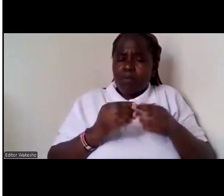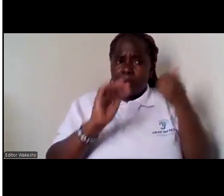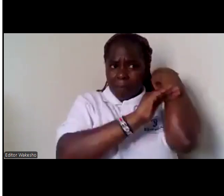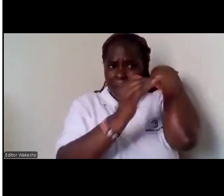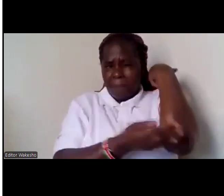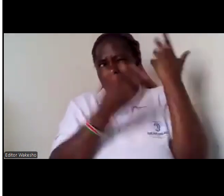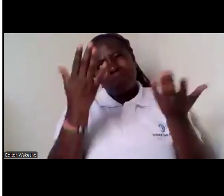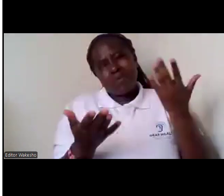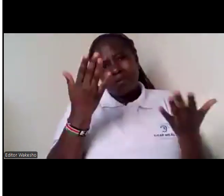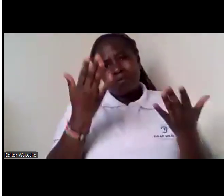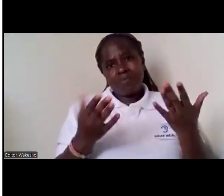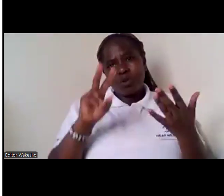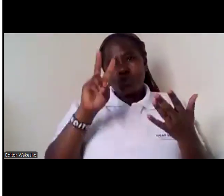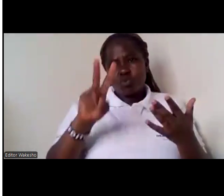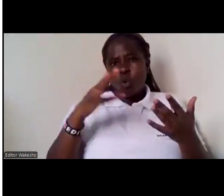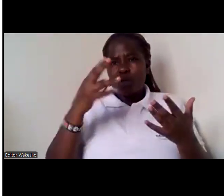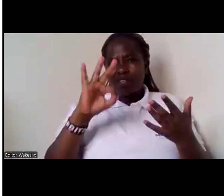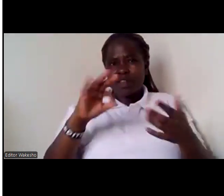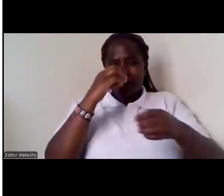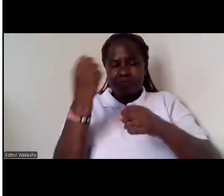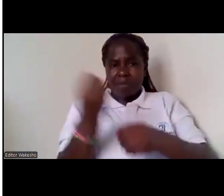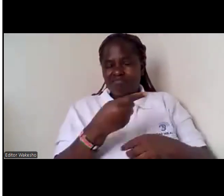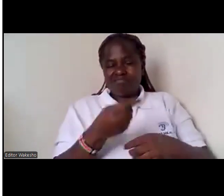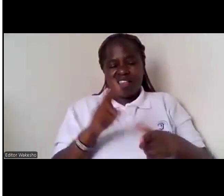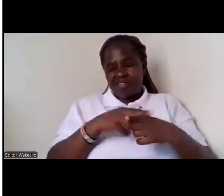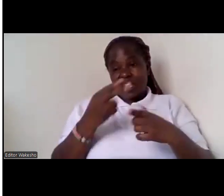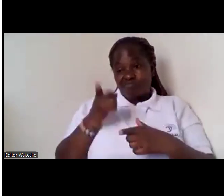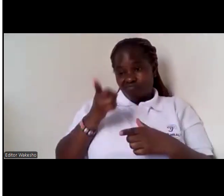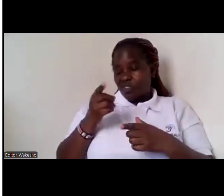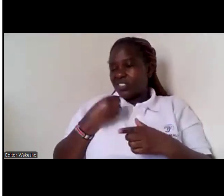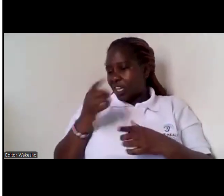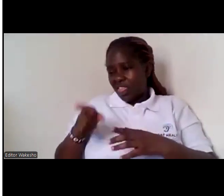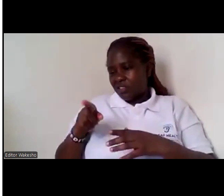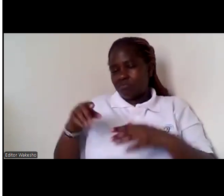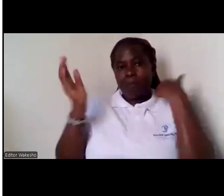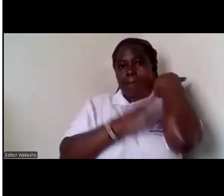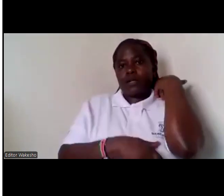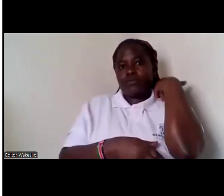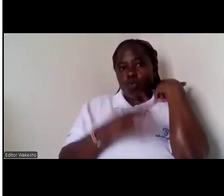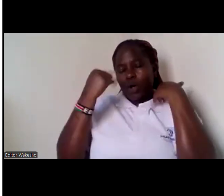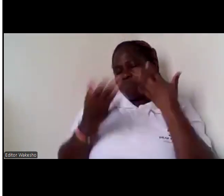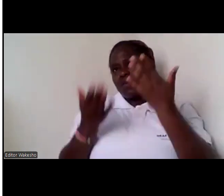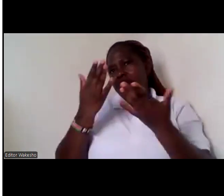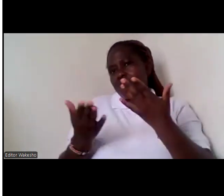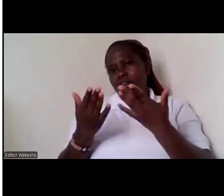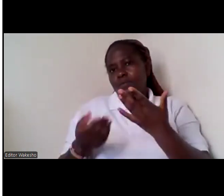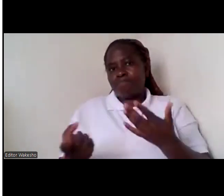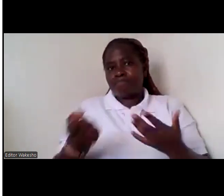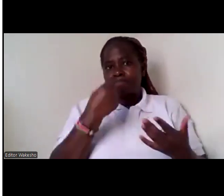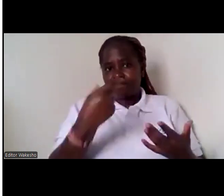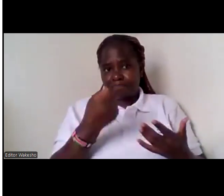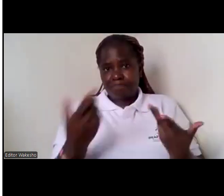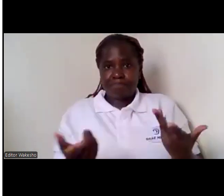like 2 or 3 months, we would not recommend this method. We would maybe recommend the oral contraceptive